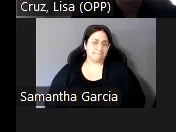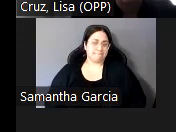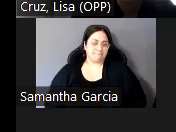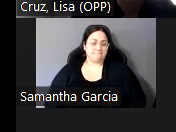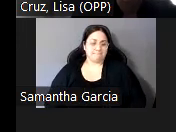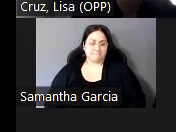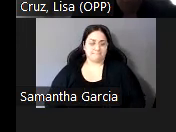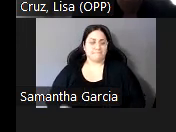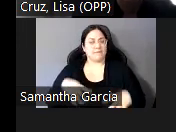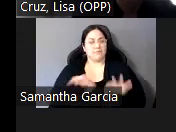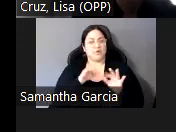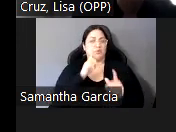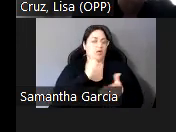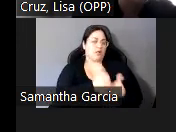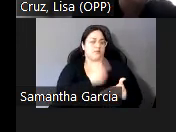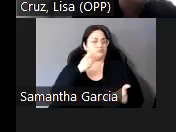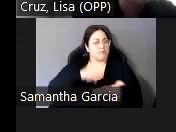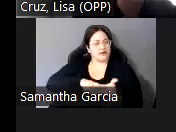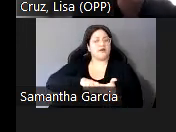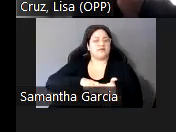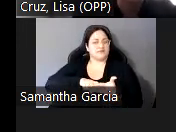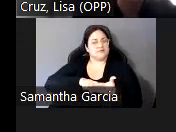a scam, or maybe it's.